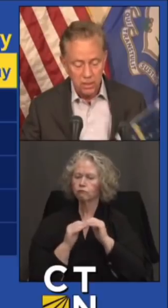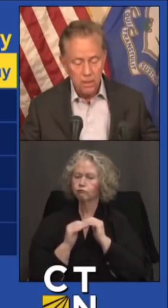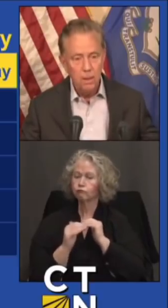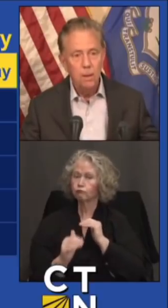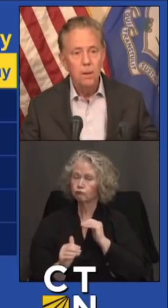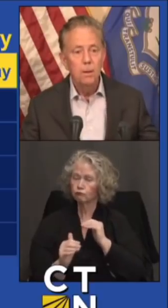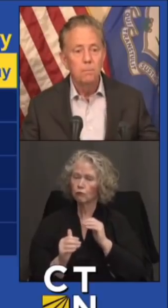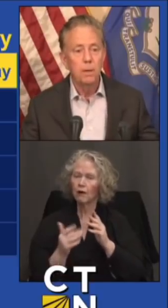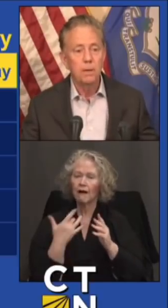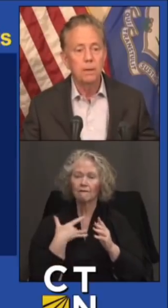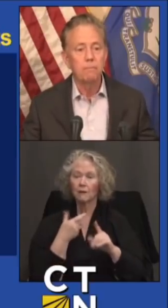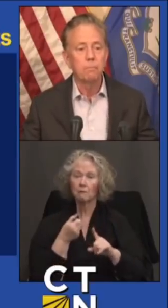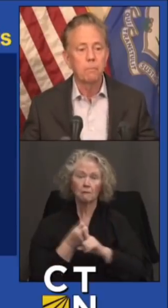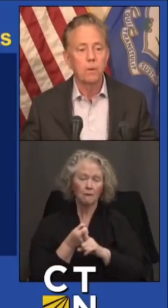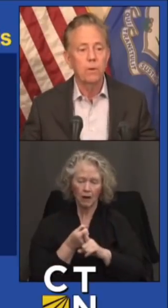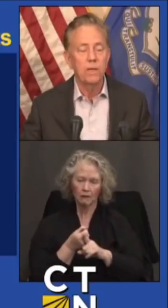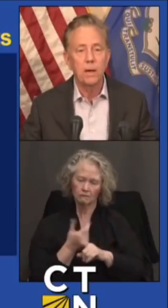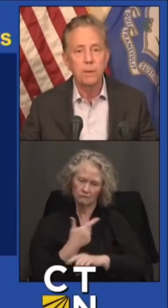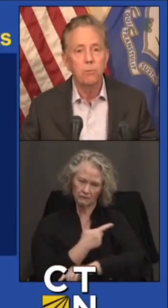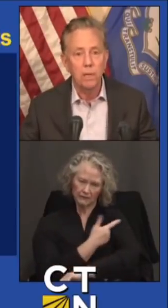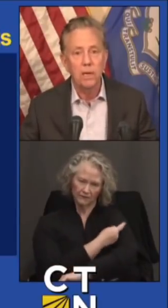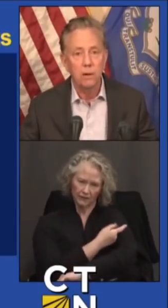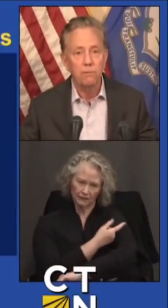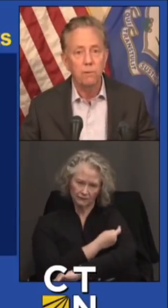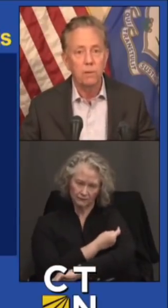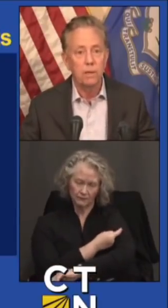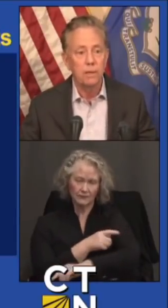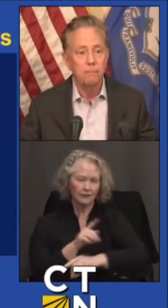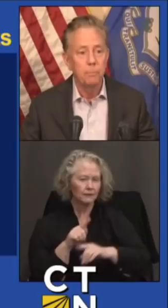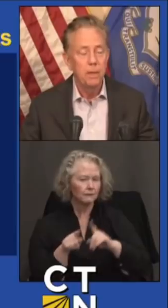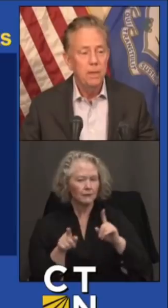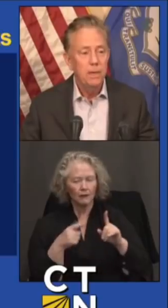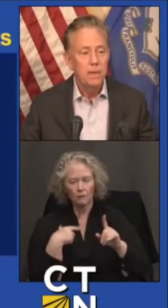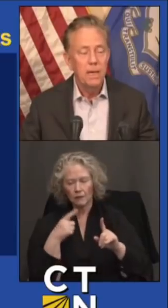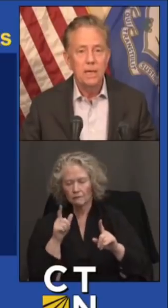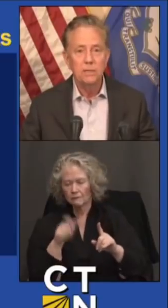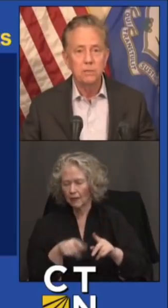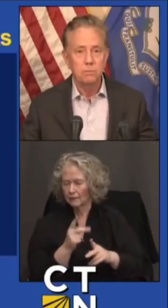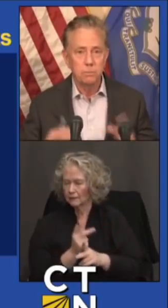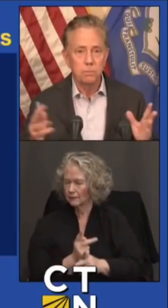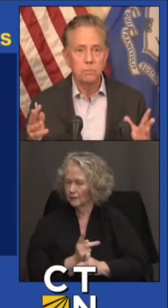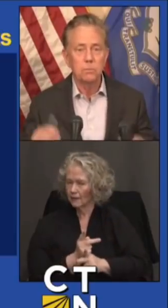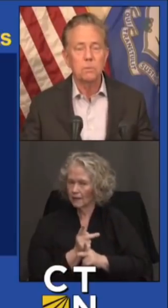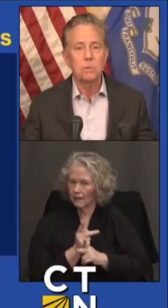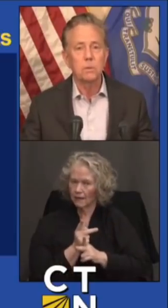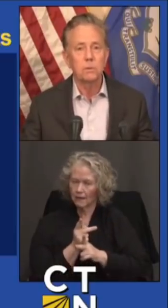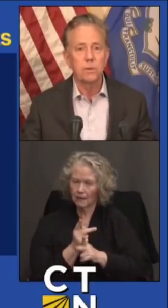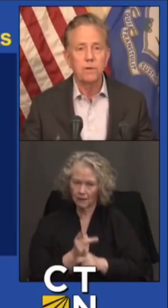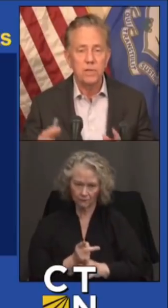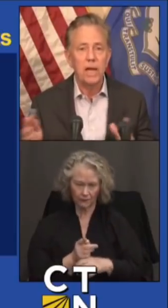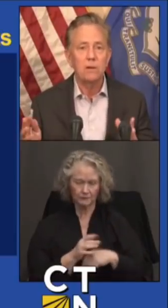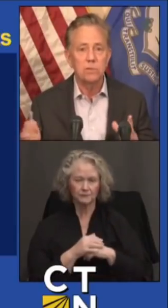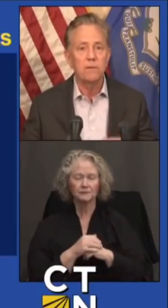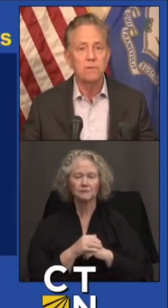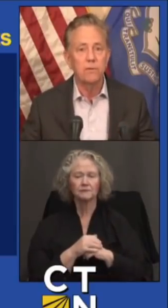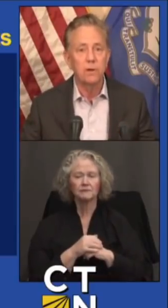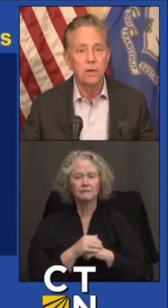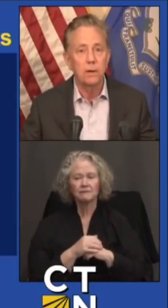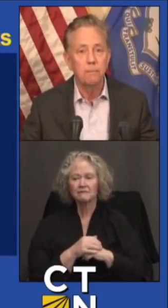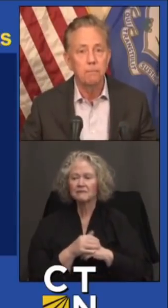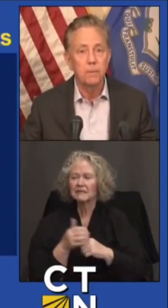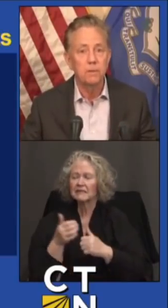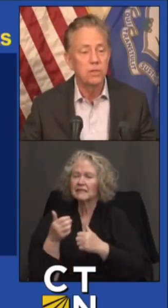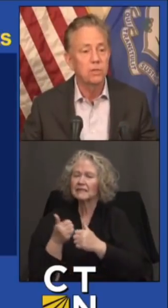vaccinations. But we've got to be really careful. And different towns have